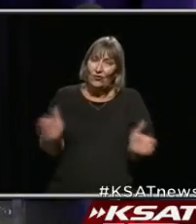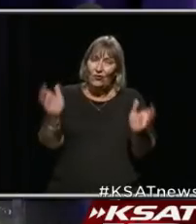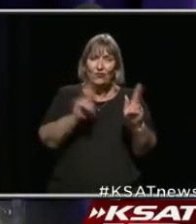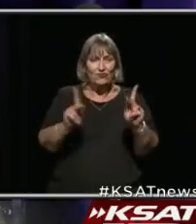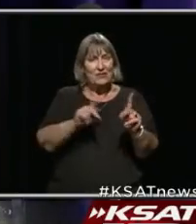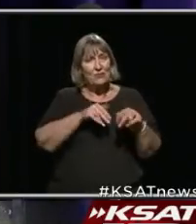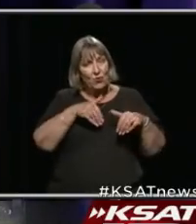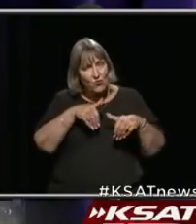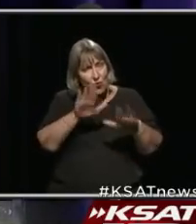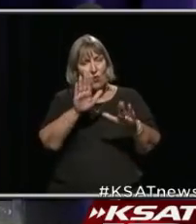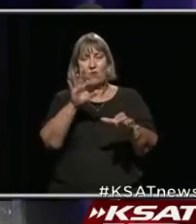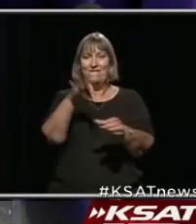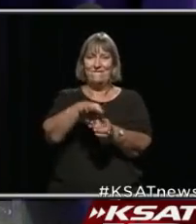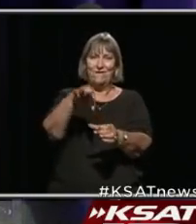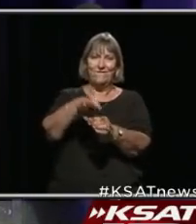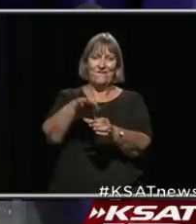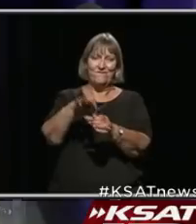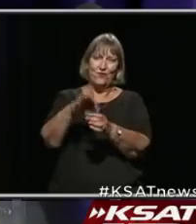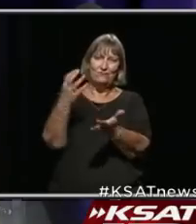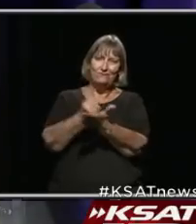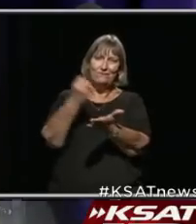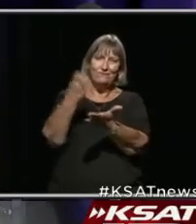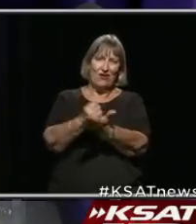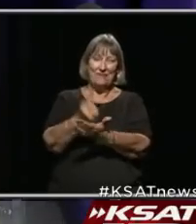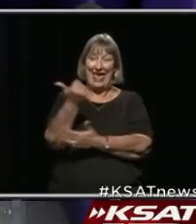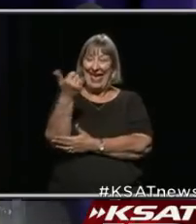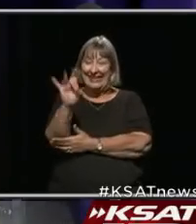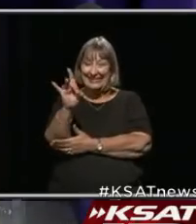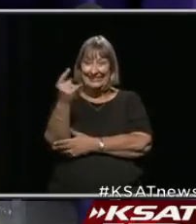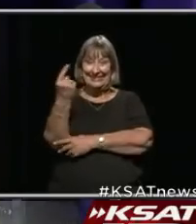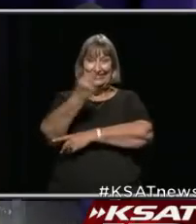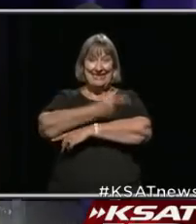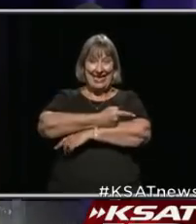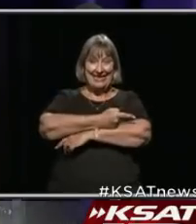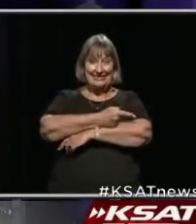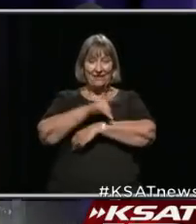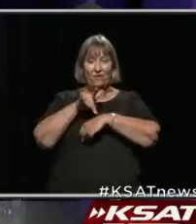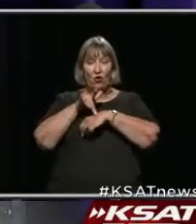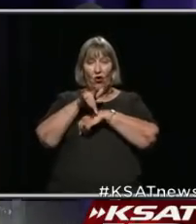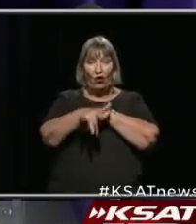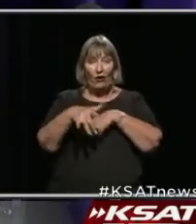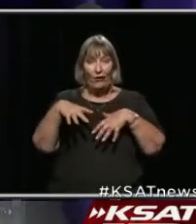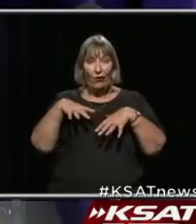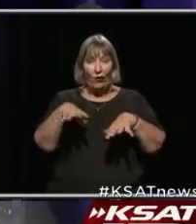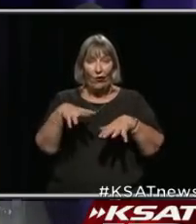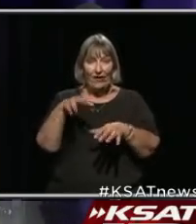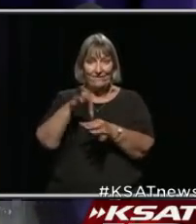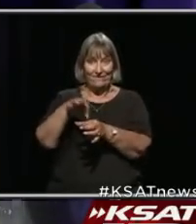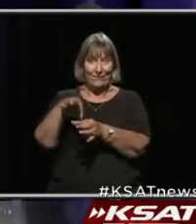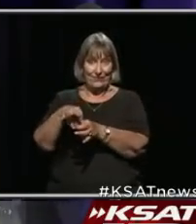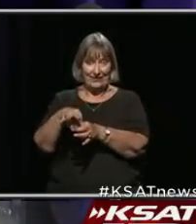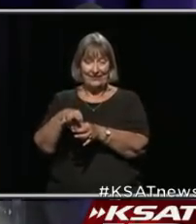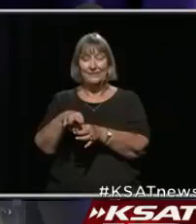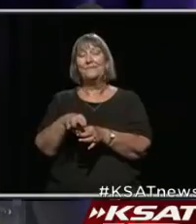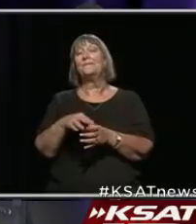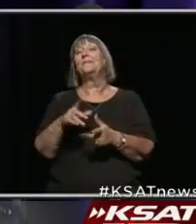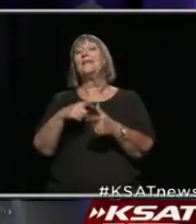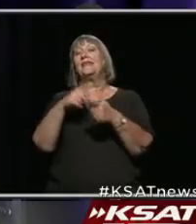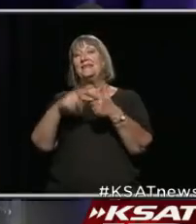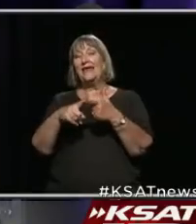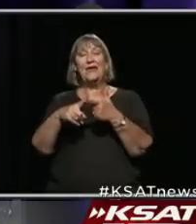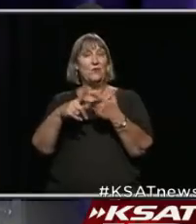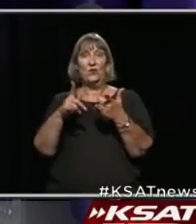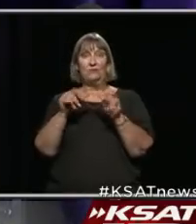and vote early, take advantage of those 18 days of early vote, expanded hours. The last week of early voting, polls will be open till